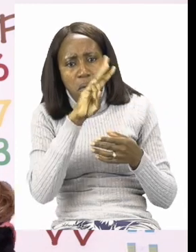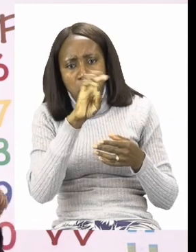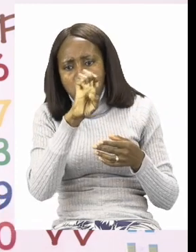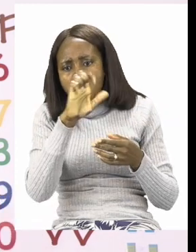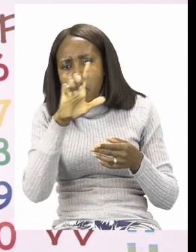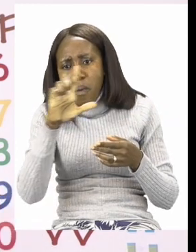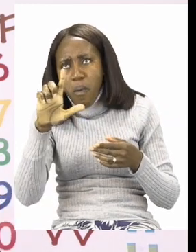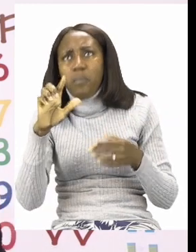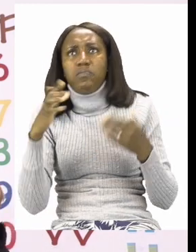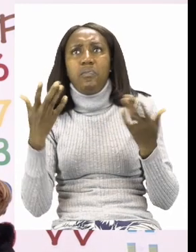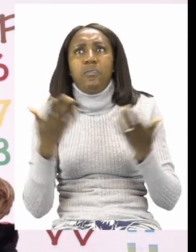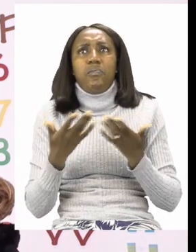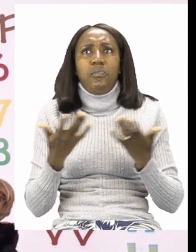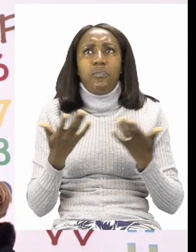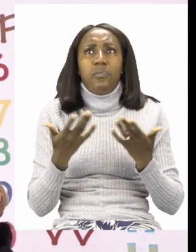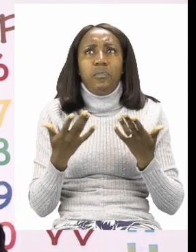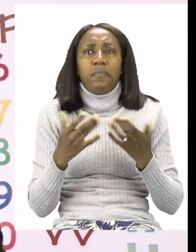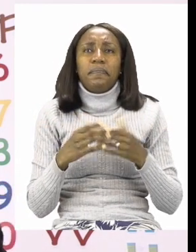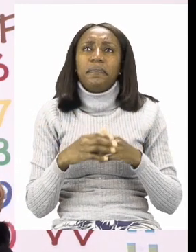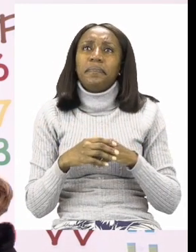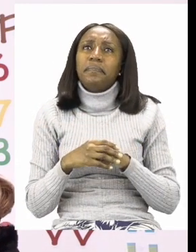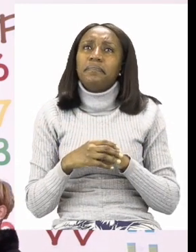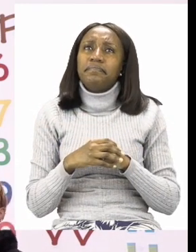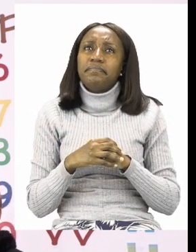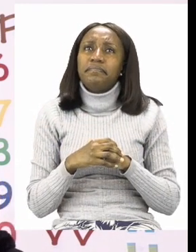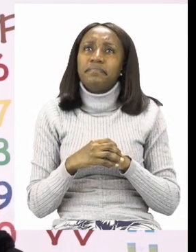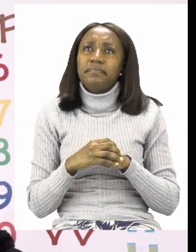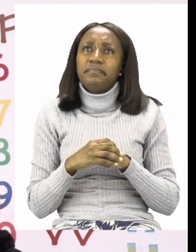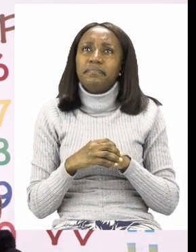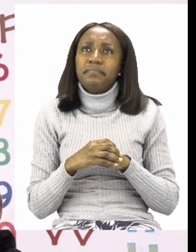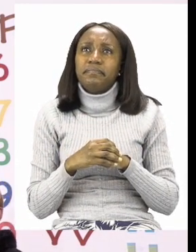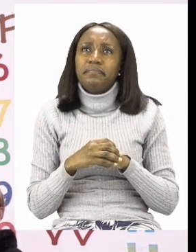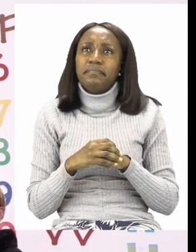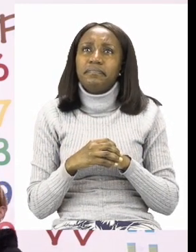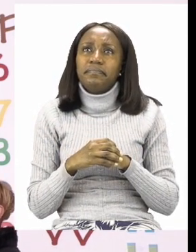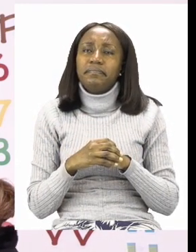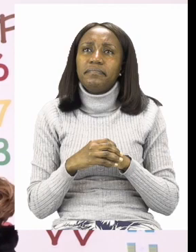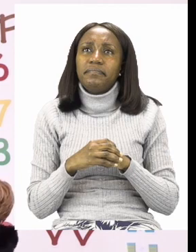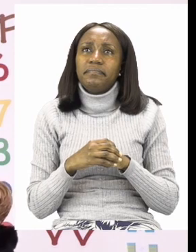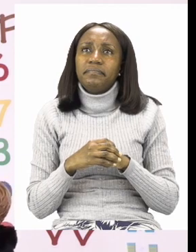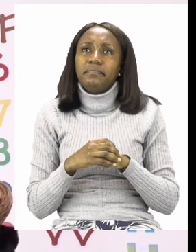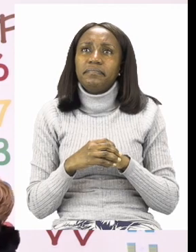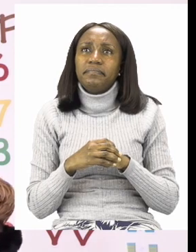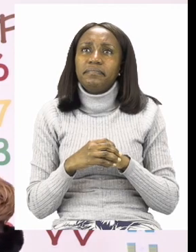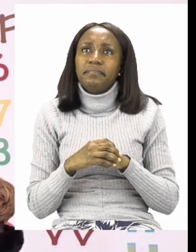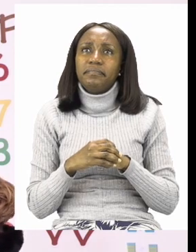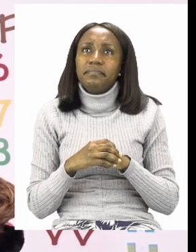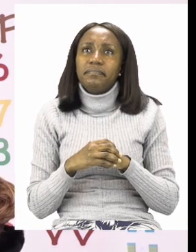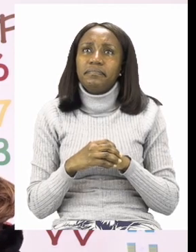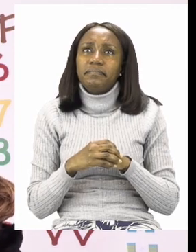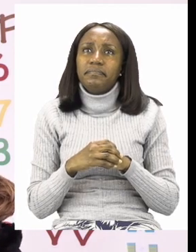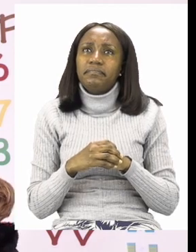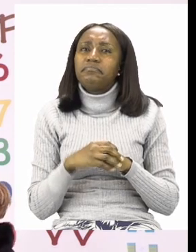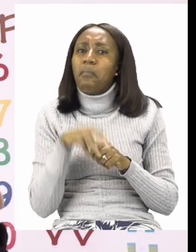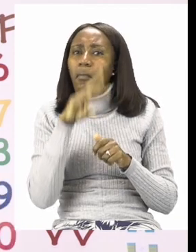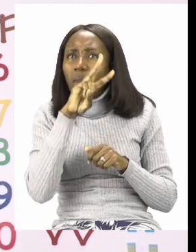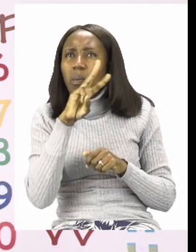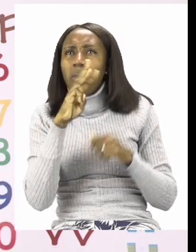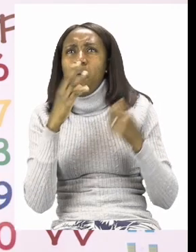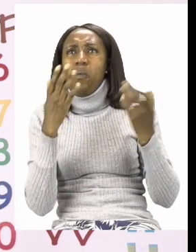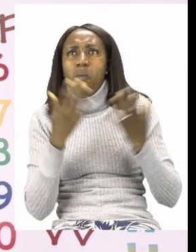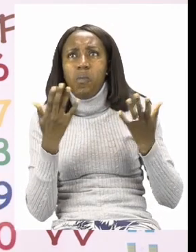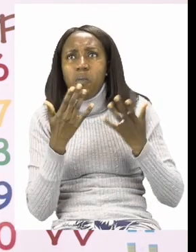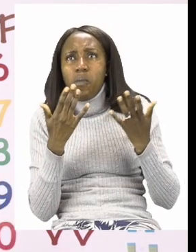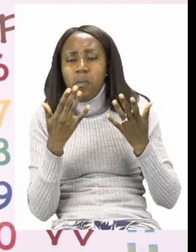we find the word well in the puzzle. Let's look for another W. Do we